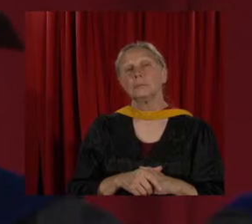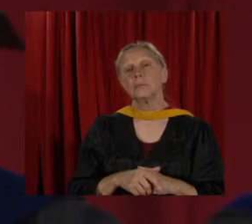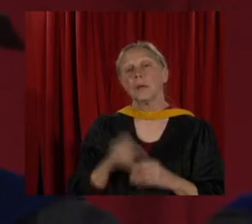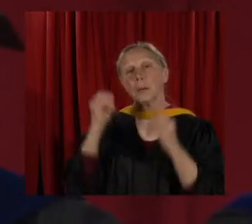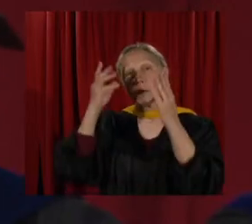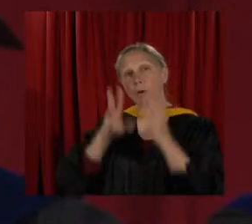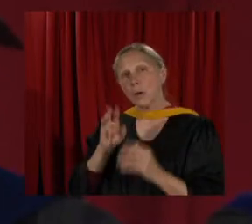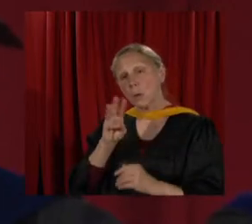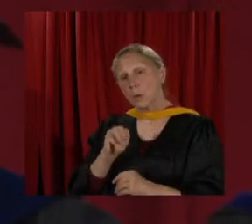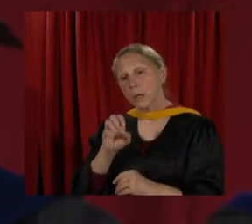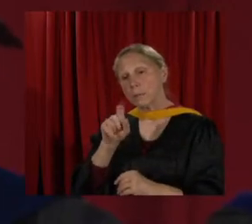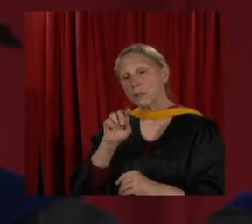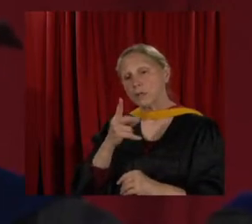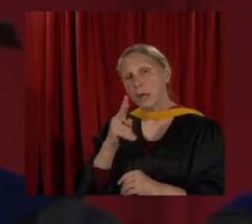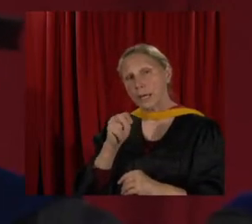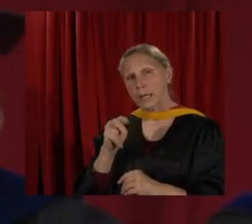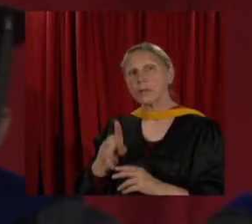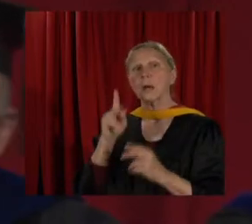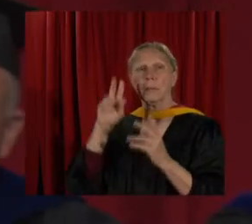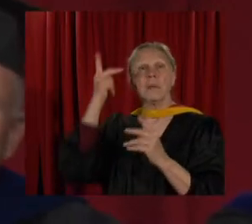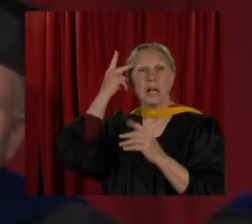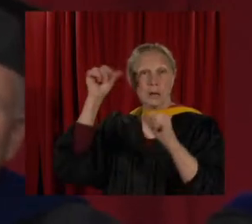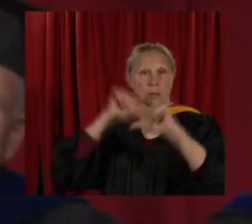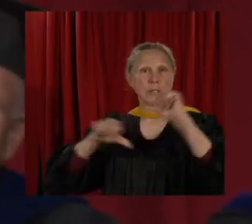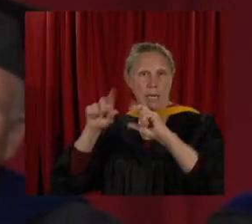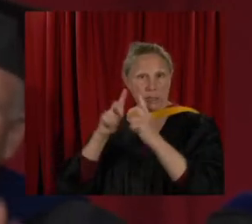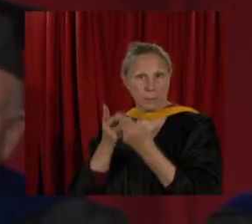Professor William Schreckheis, Chair of the Political Science.